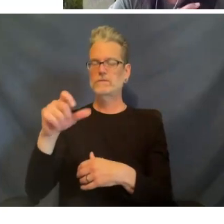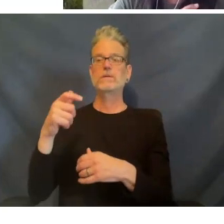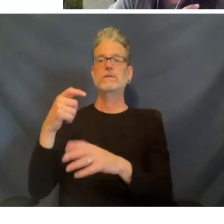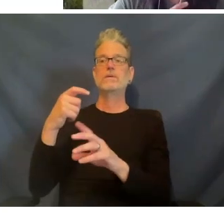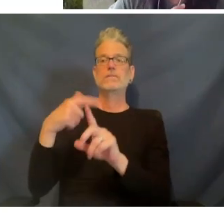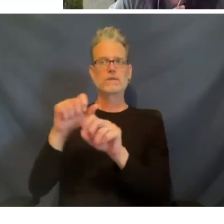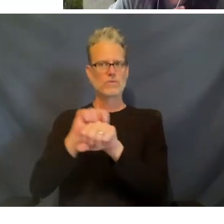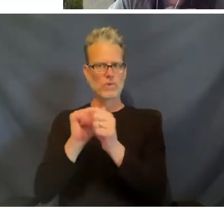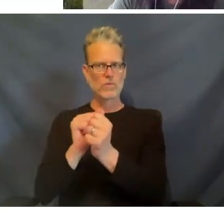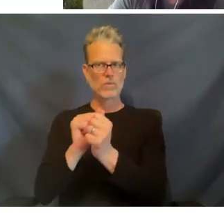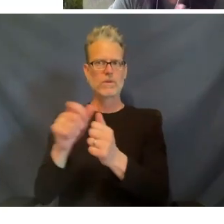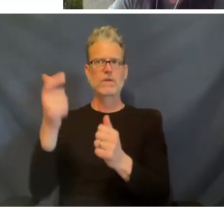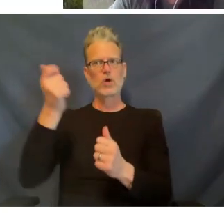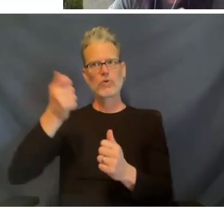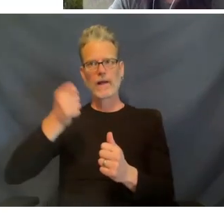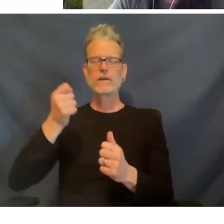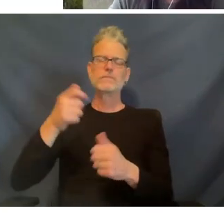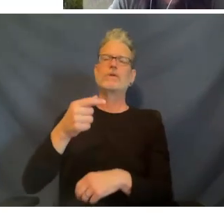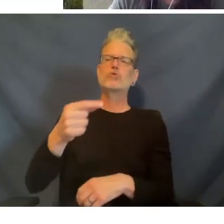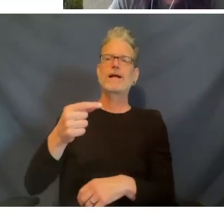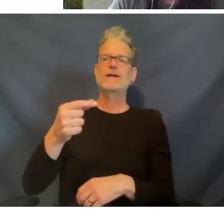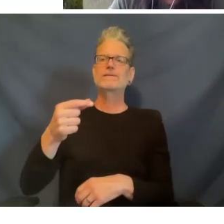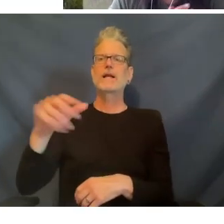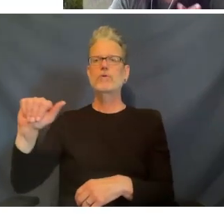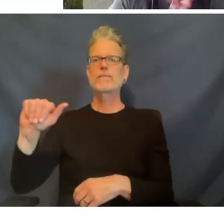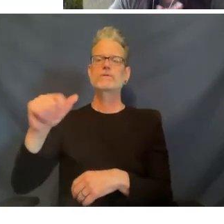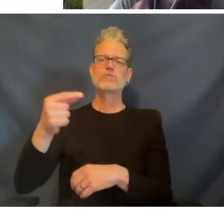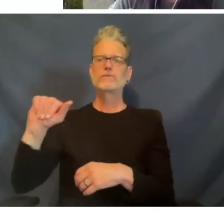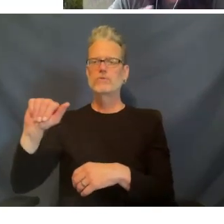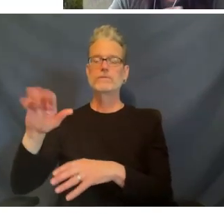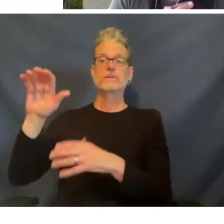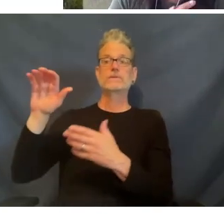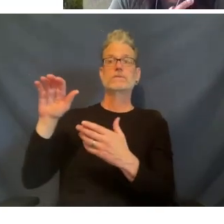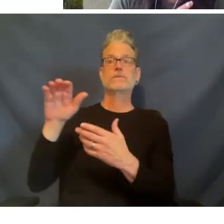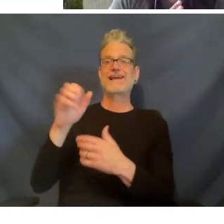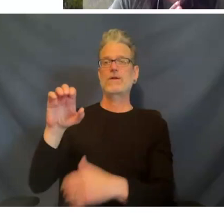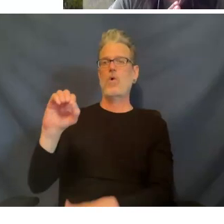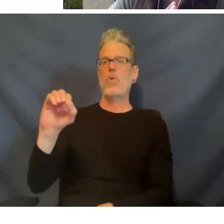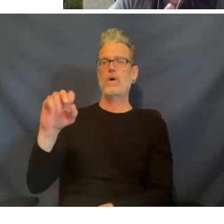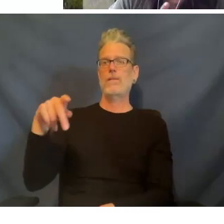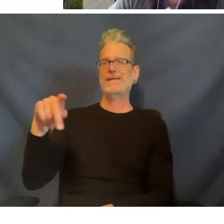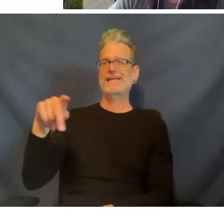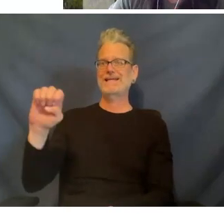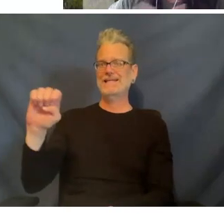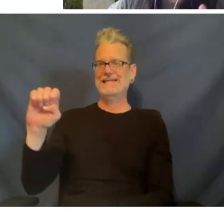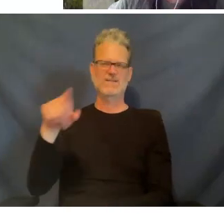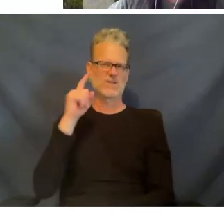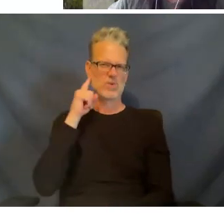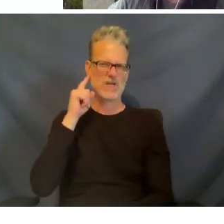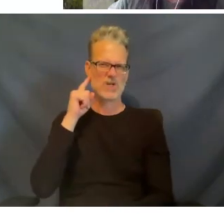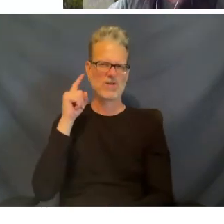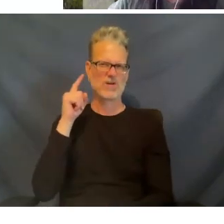with the Grants and Agreements Outreach and Partnership Engagement Branch, OPE, that you'll hear from in